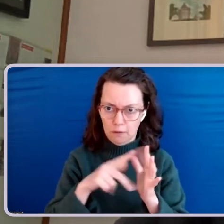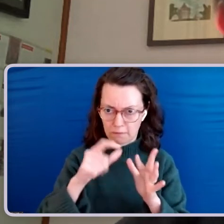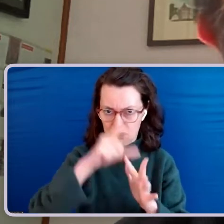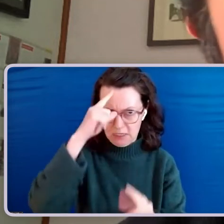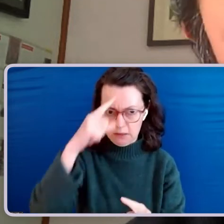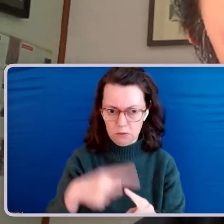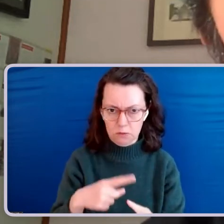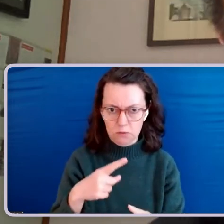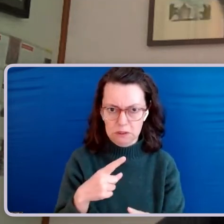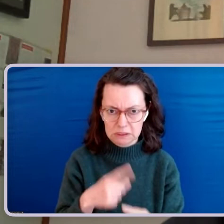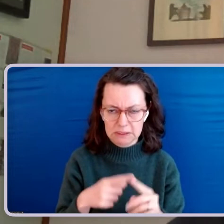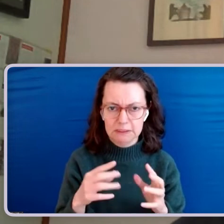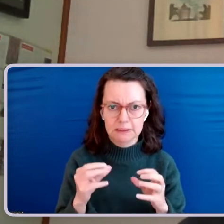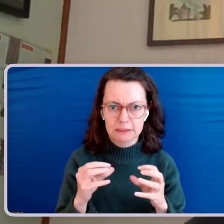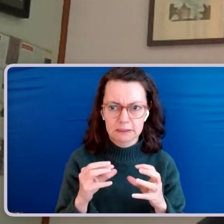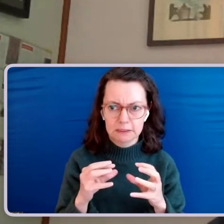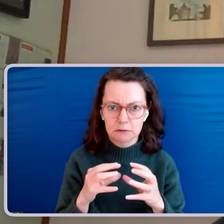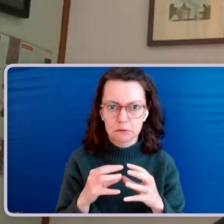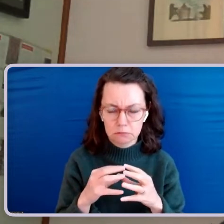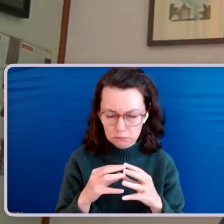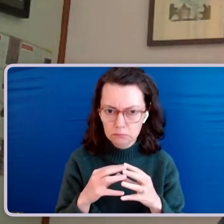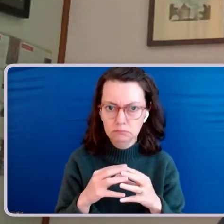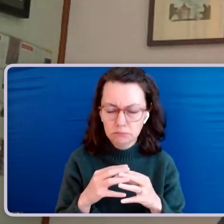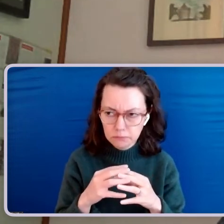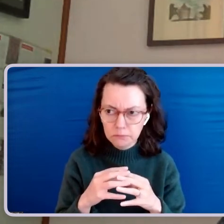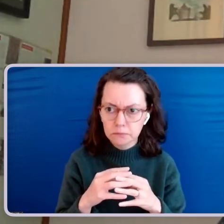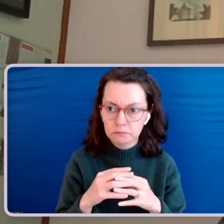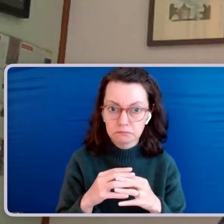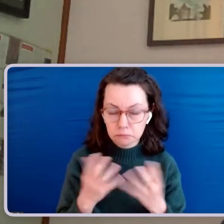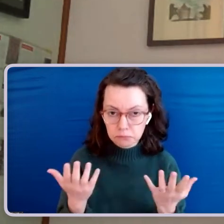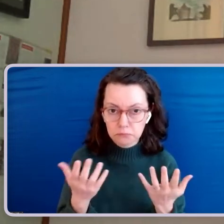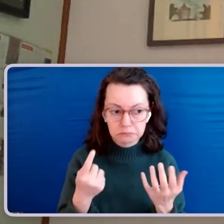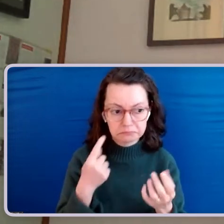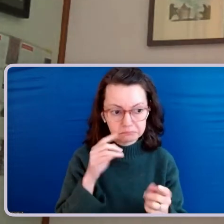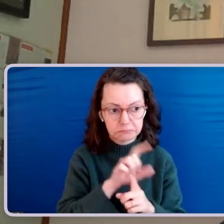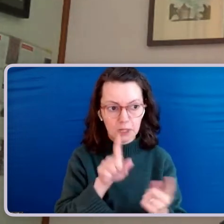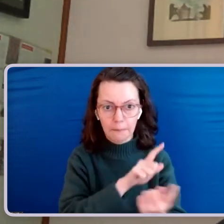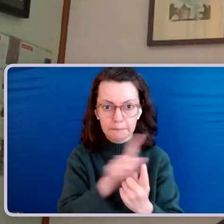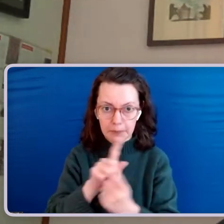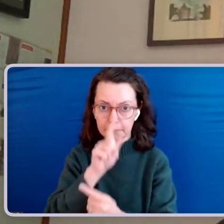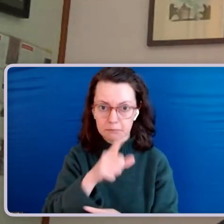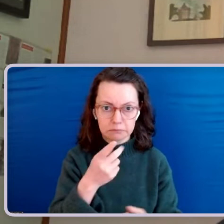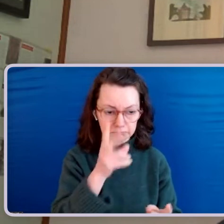a number of us in our community have had repeated COVID infection.